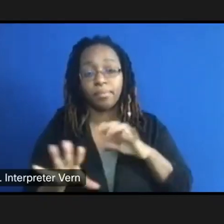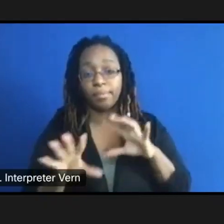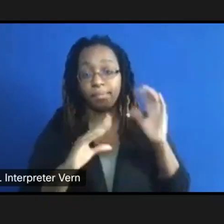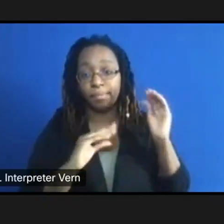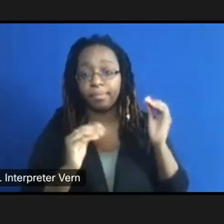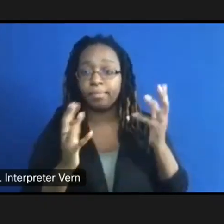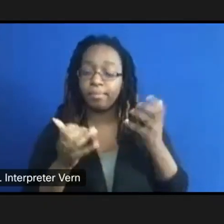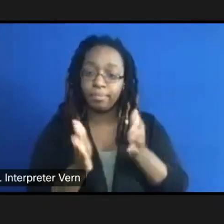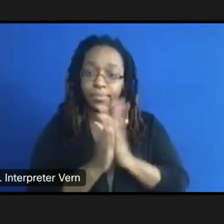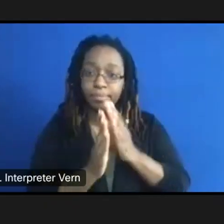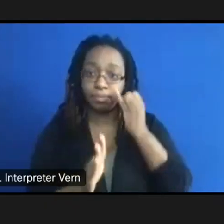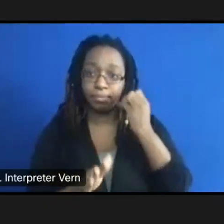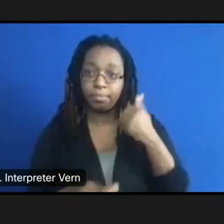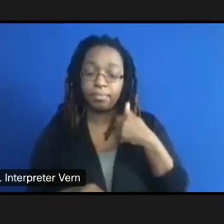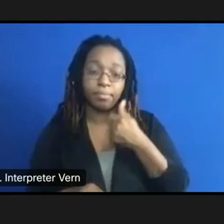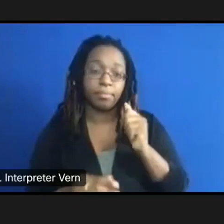or comments.